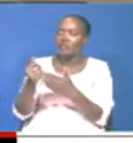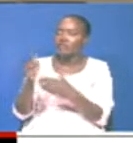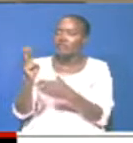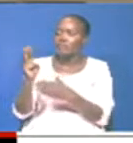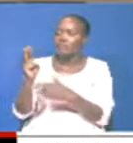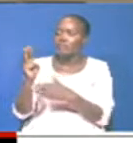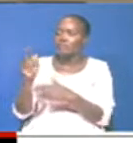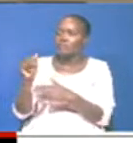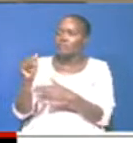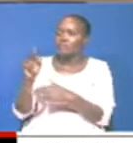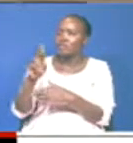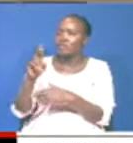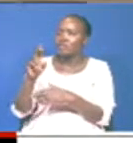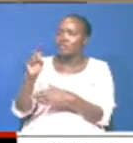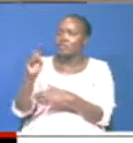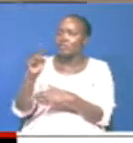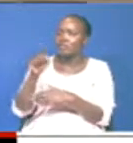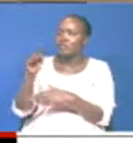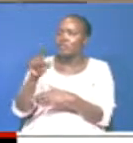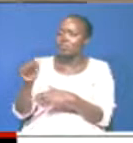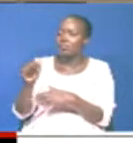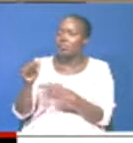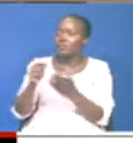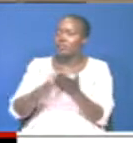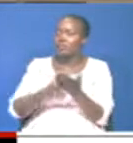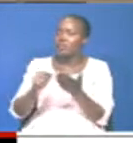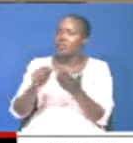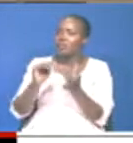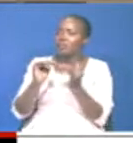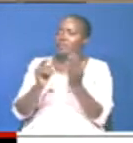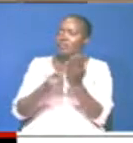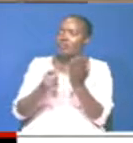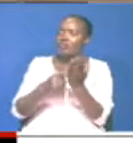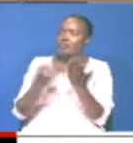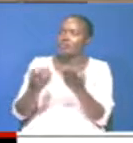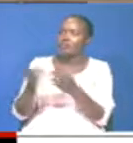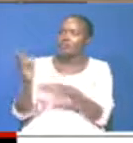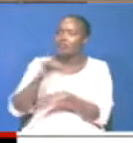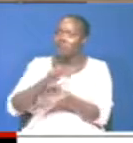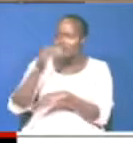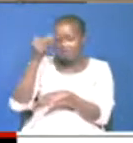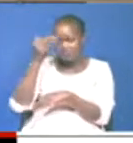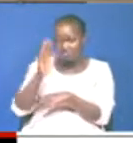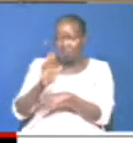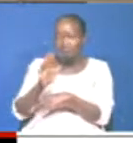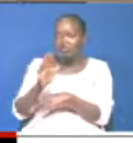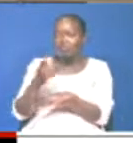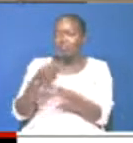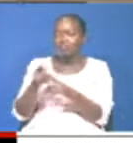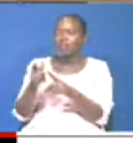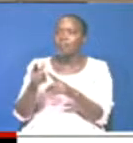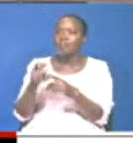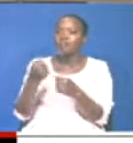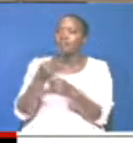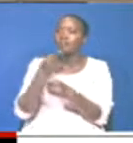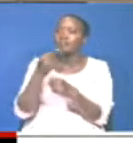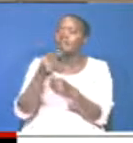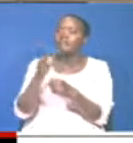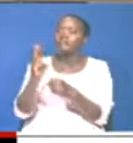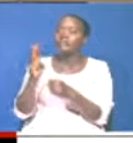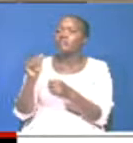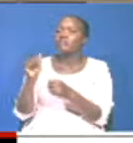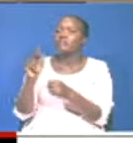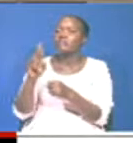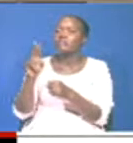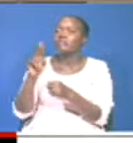weekly Kiswahili newspaper or daily. I can't remember that. But we actually made sure that we had a Baraza.